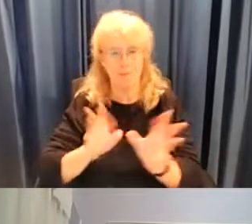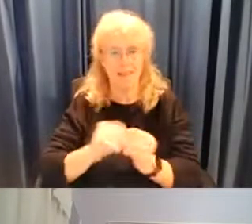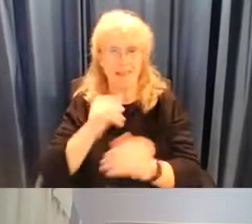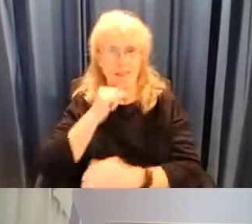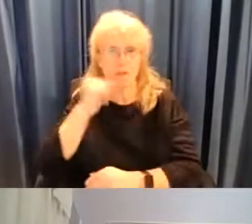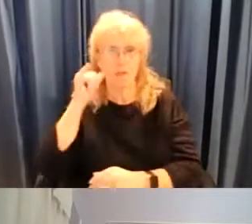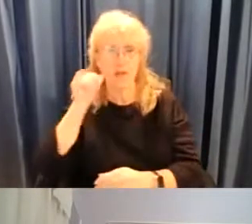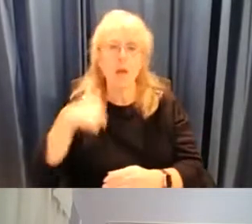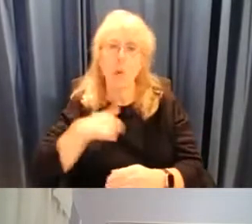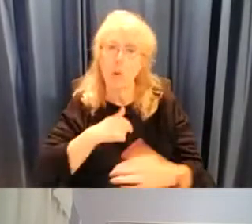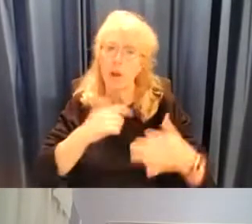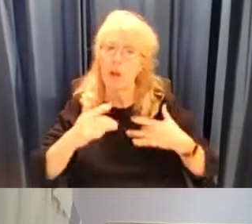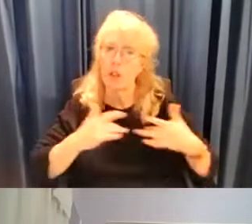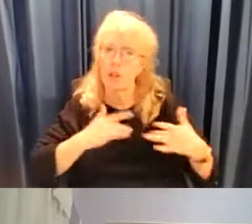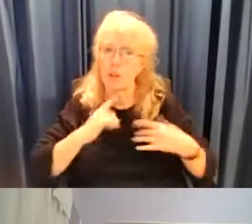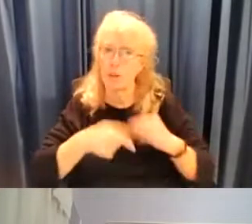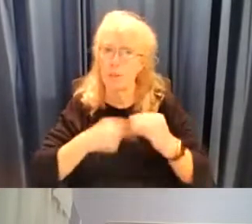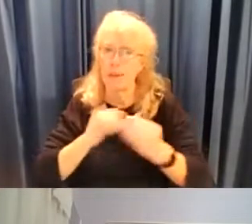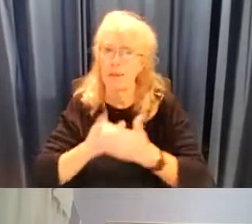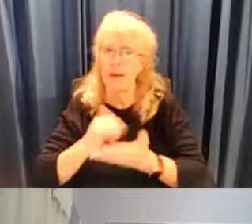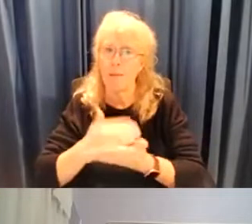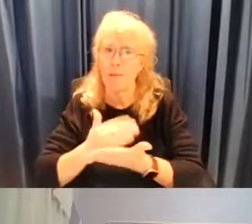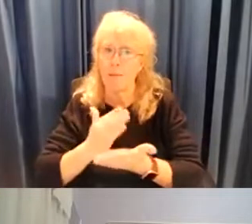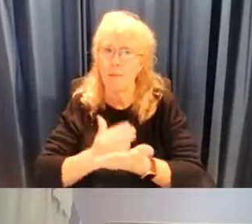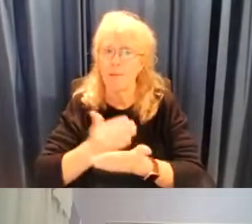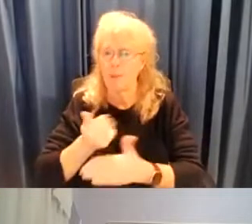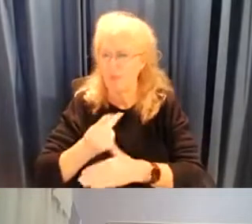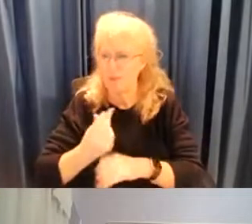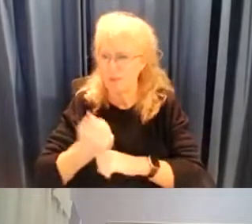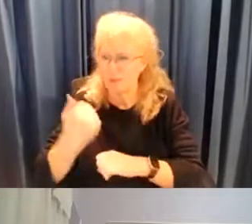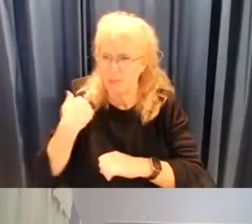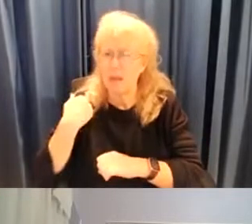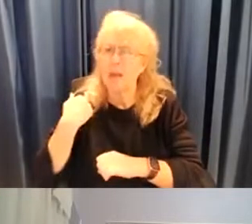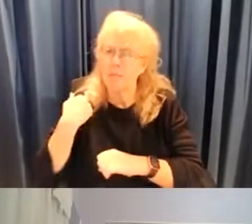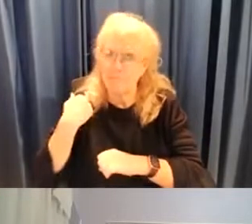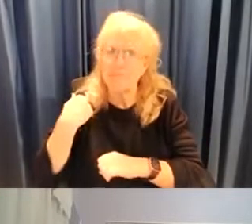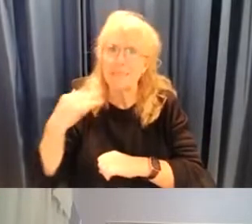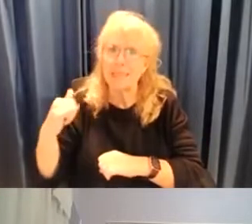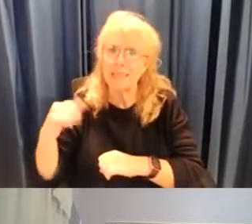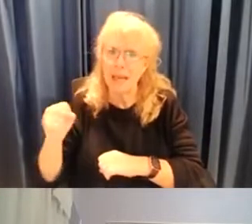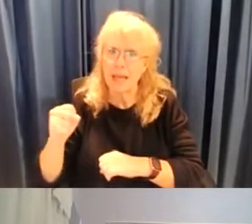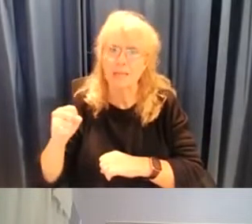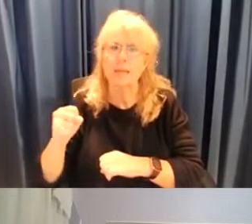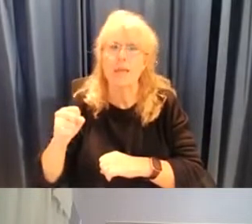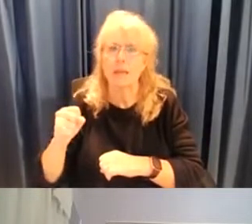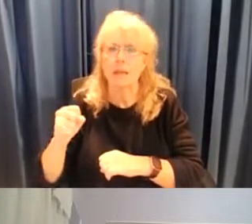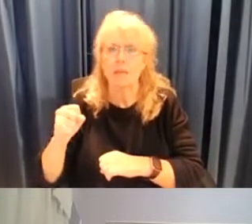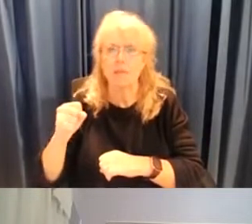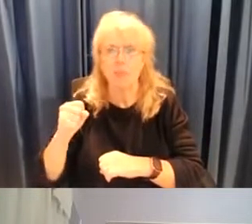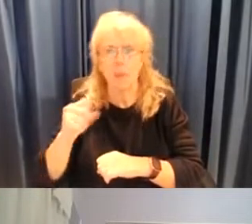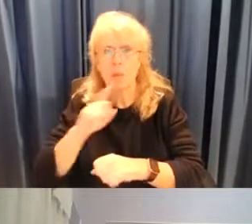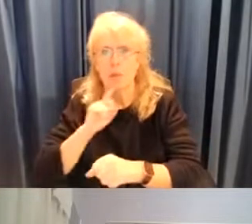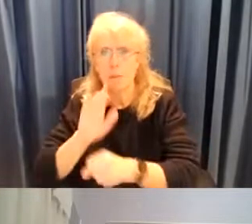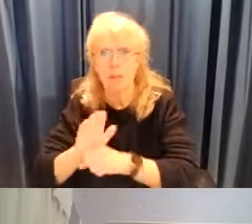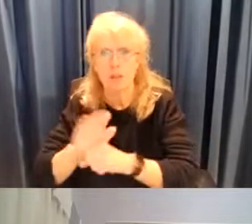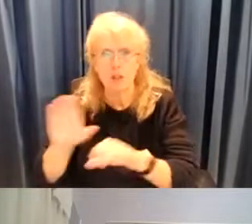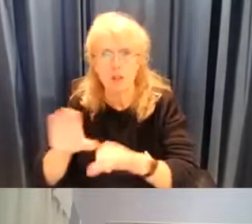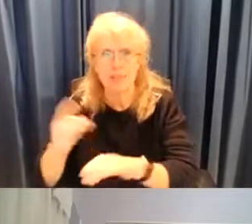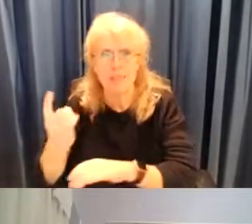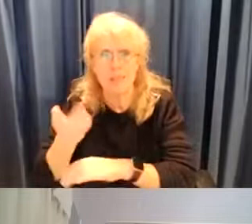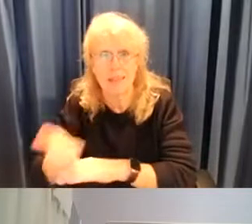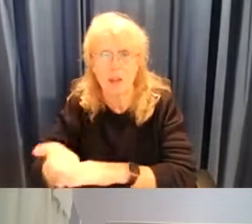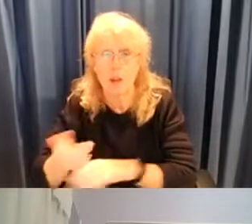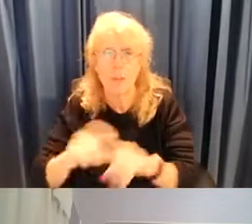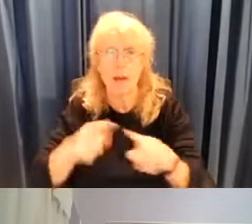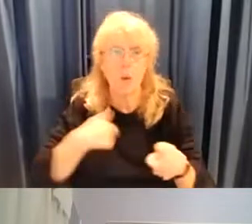And in previous years, the commission is committed to doing something in this realm, but we don't really see